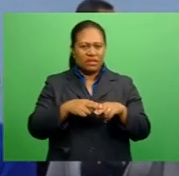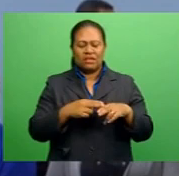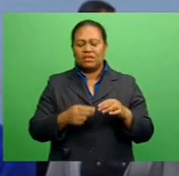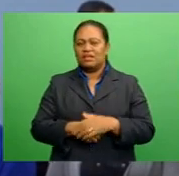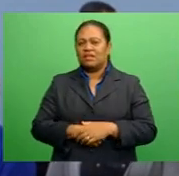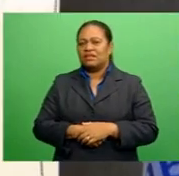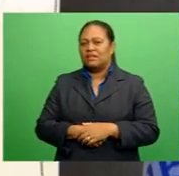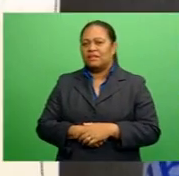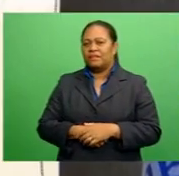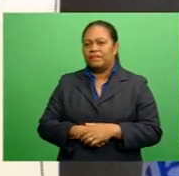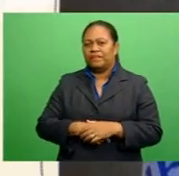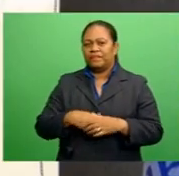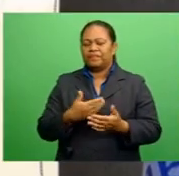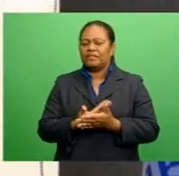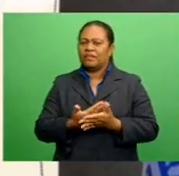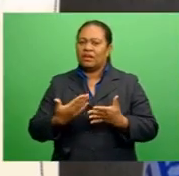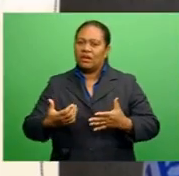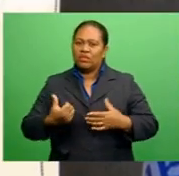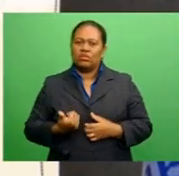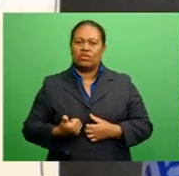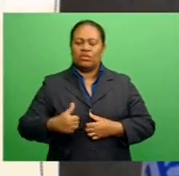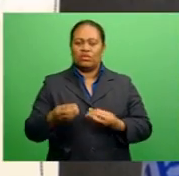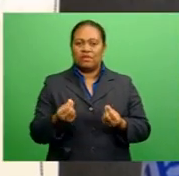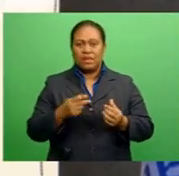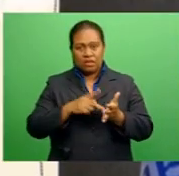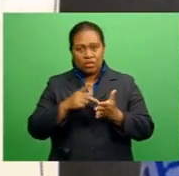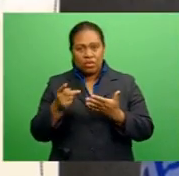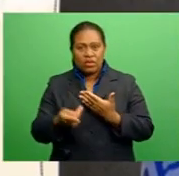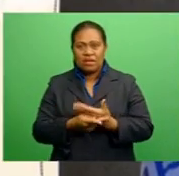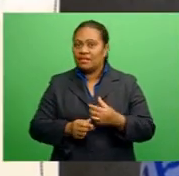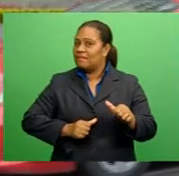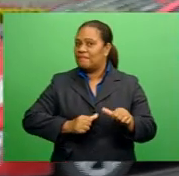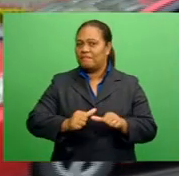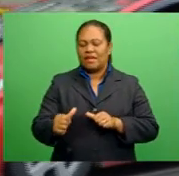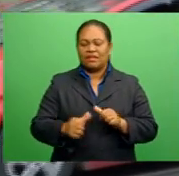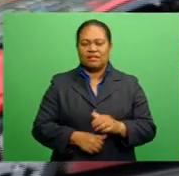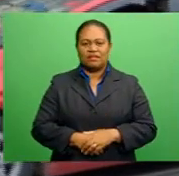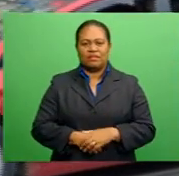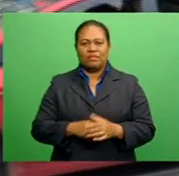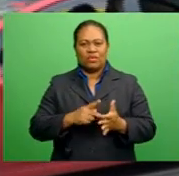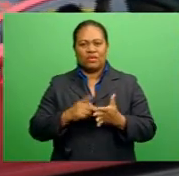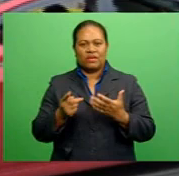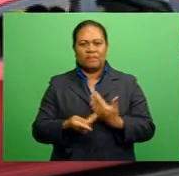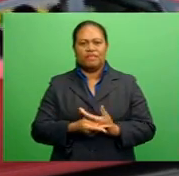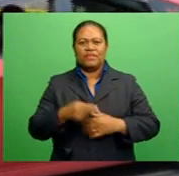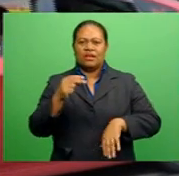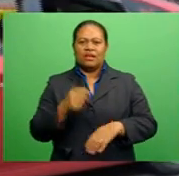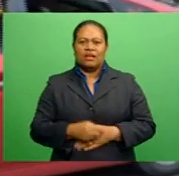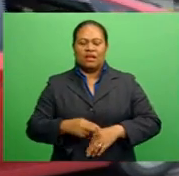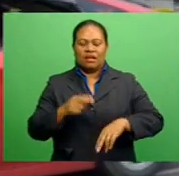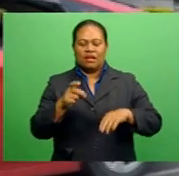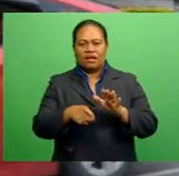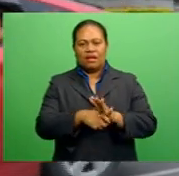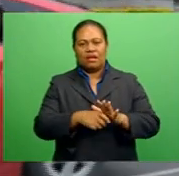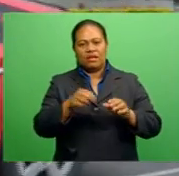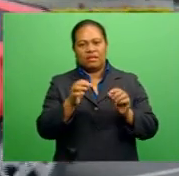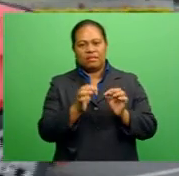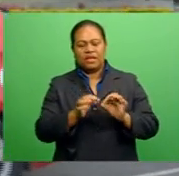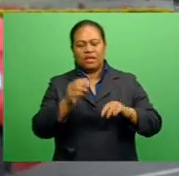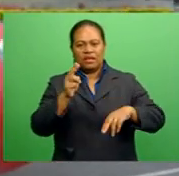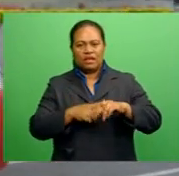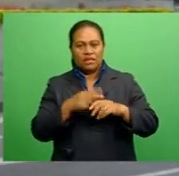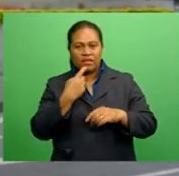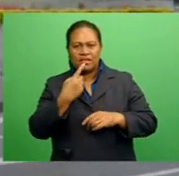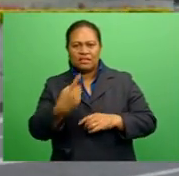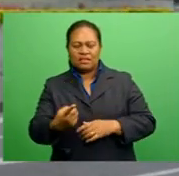puts a seal to it that our Money Minded program is one of the best in the market. RBF Chief Manager of Financial System